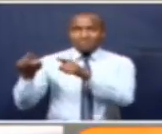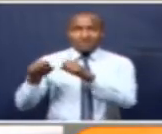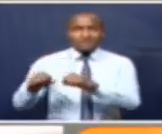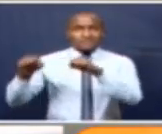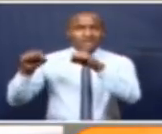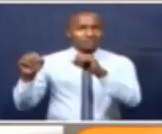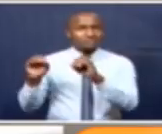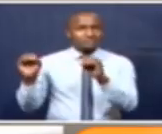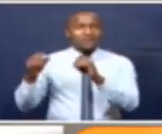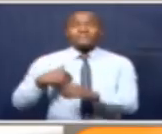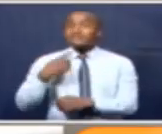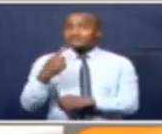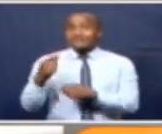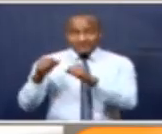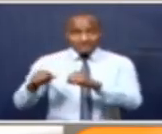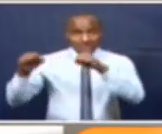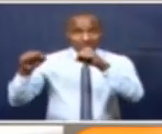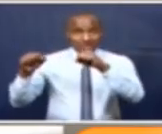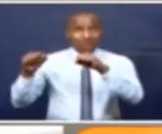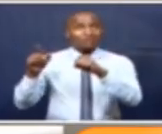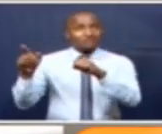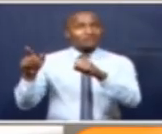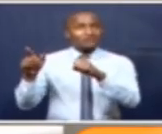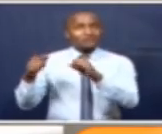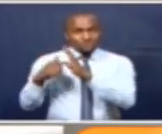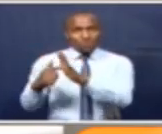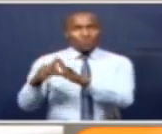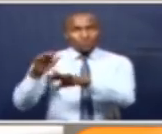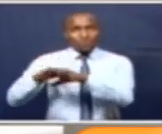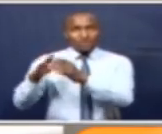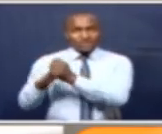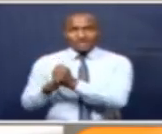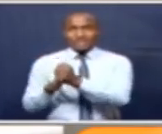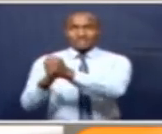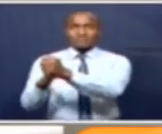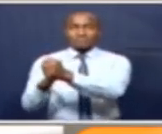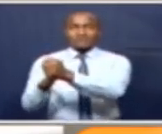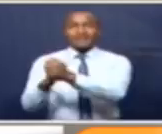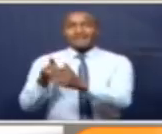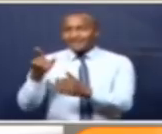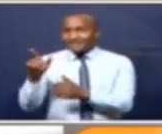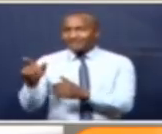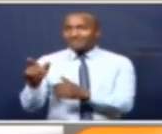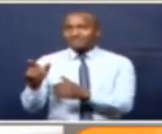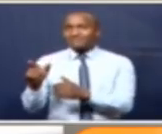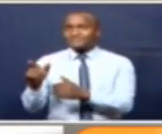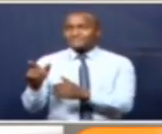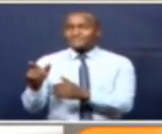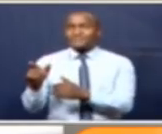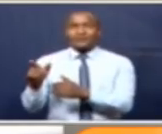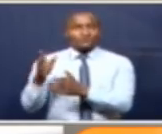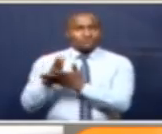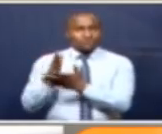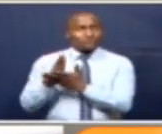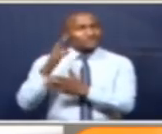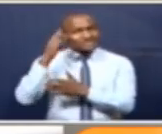I have said that Chairman Chebukati has shown a lot of leadership, that Chairman Chebukati has been, you know, the voice of reason.